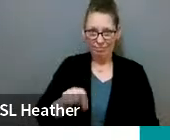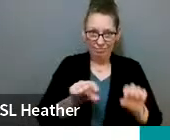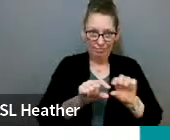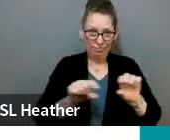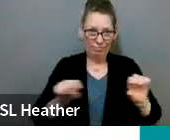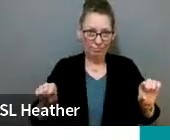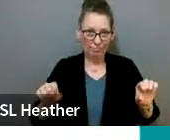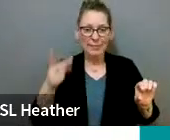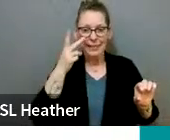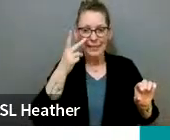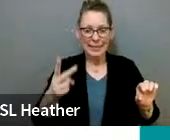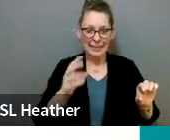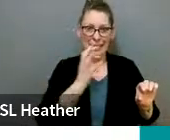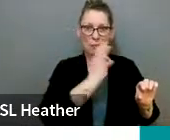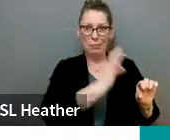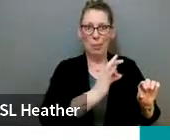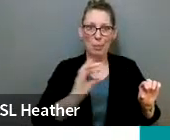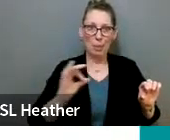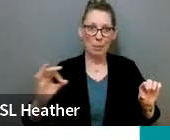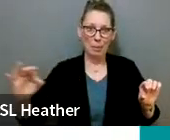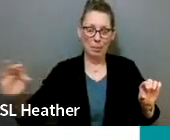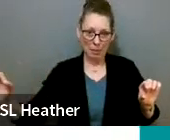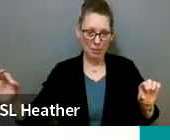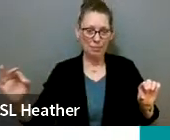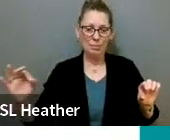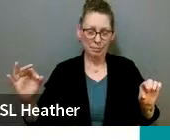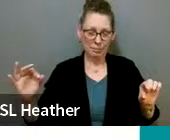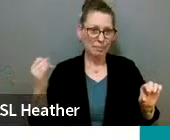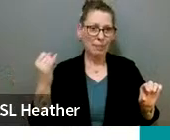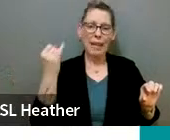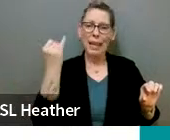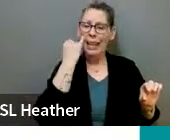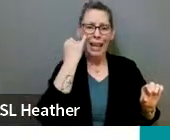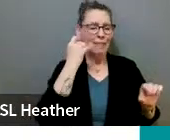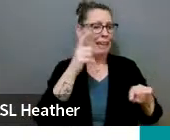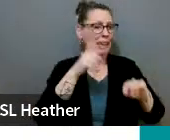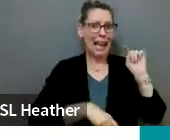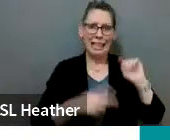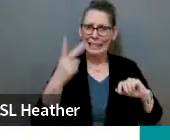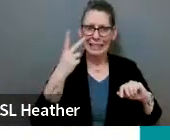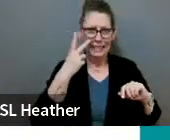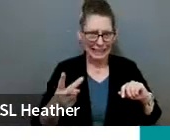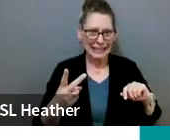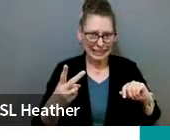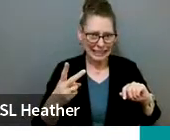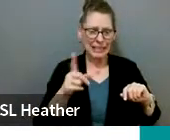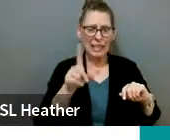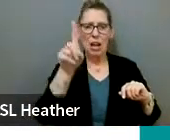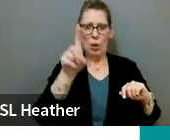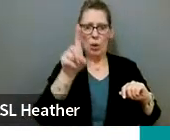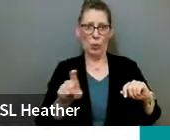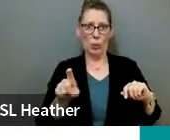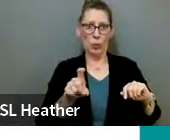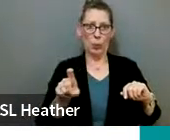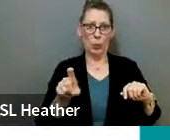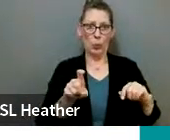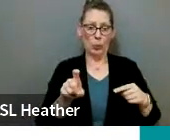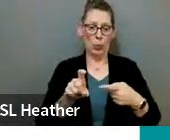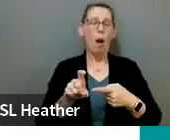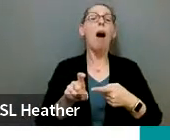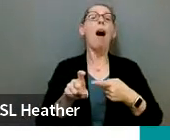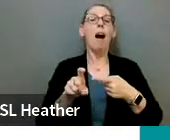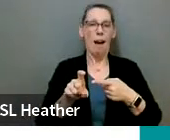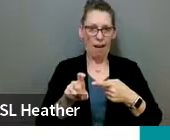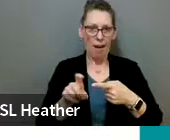you should see a menu of options. If you can't see the menu, hover your mouse over the bottom middle of the screen. You'll want to click on the